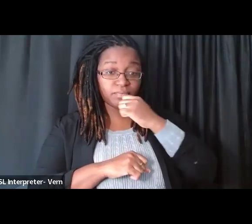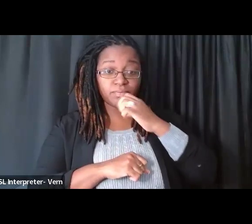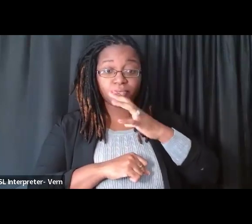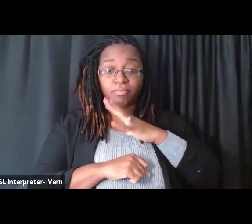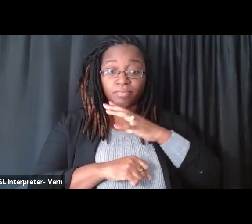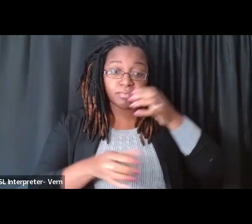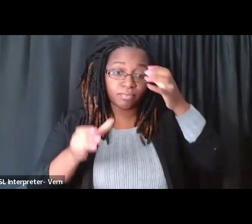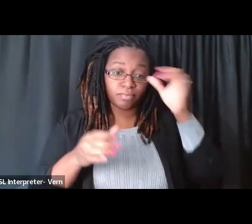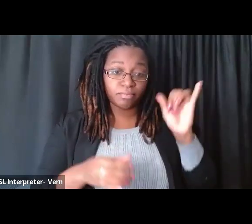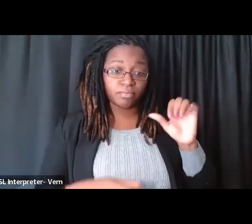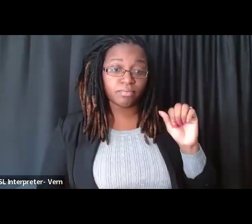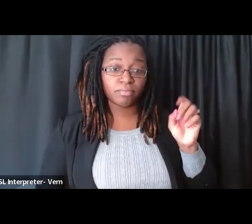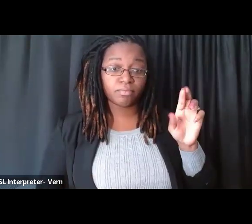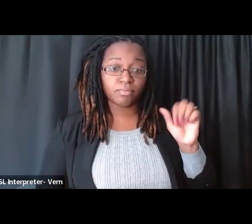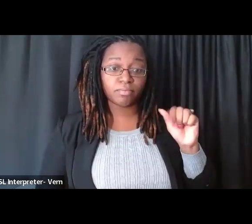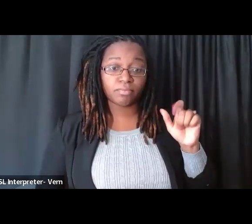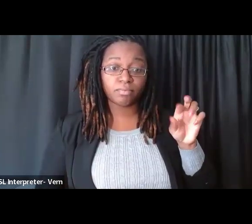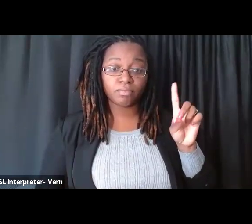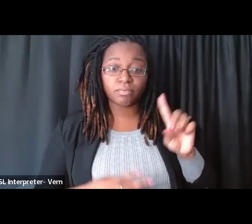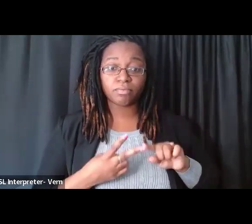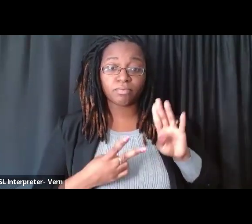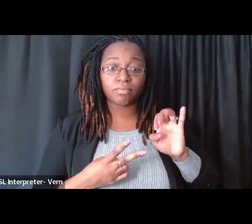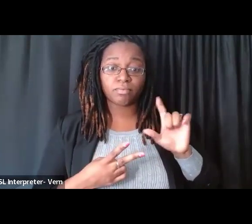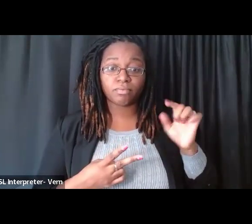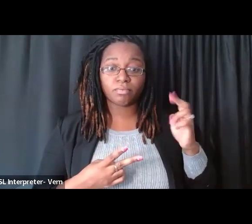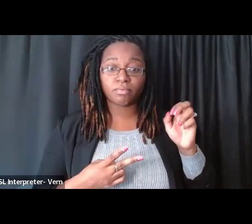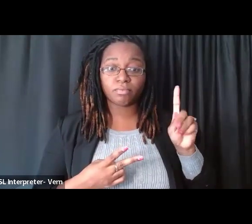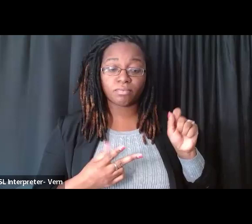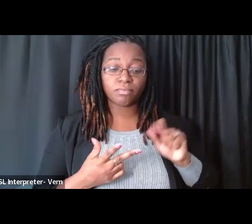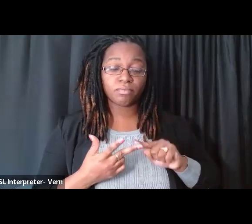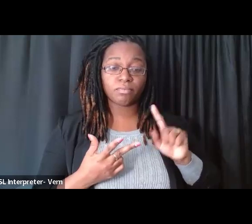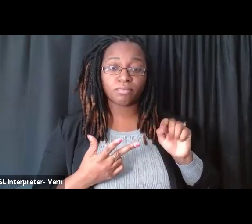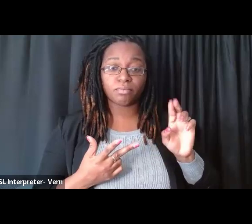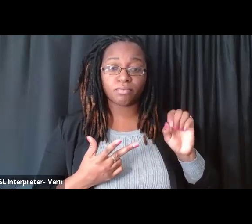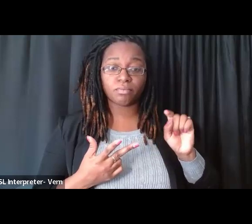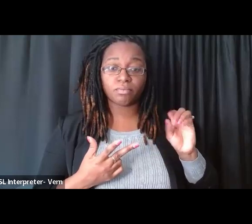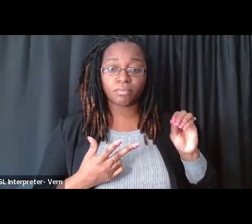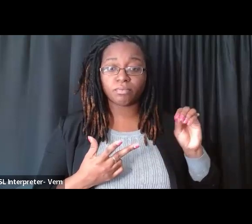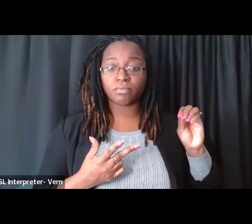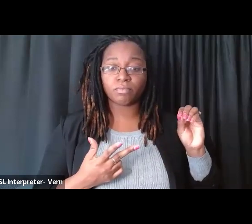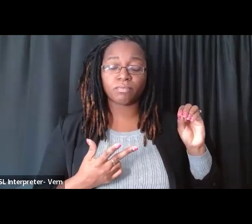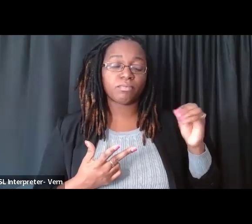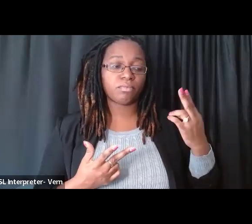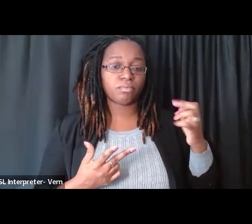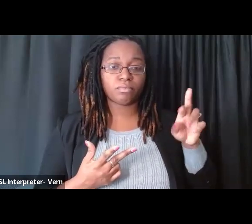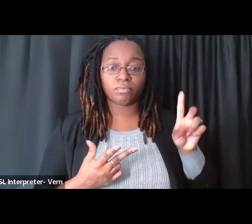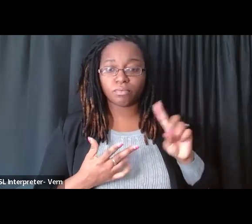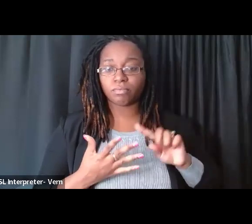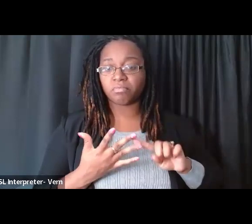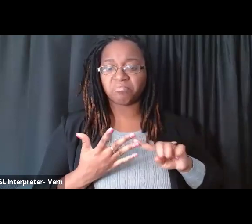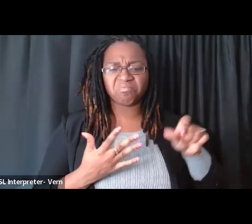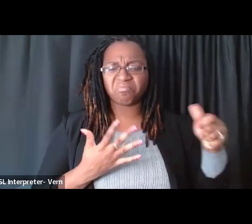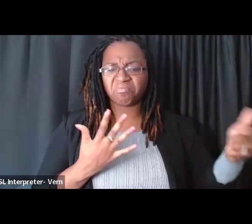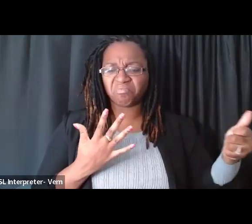like Audre Lorde, bell hooks, Tarana Burke, and others. This ignorance